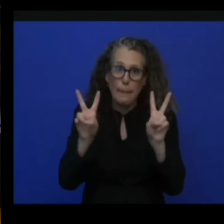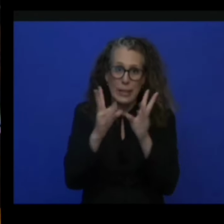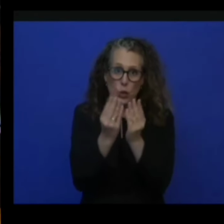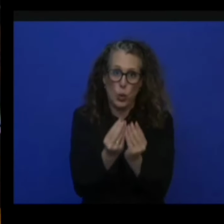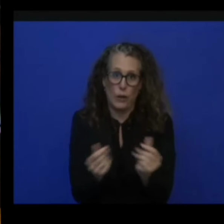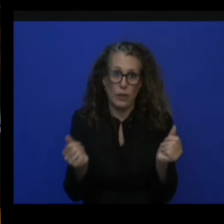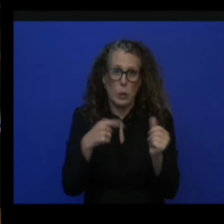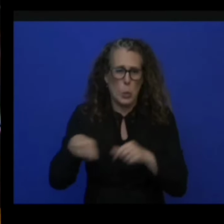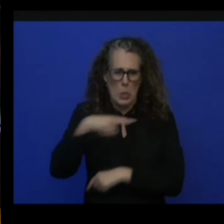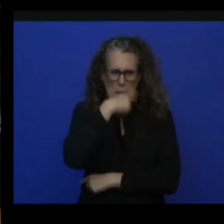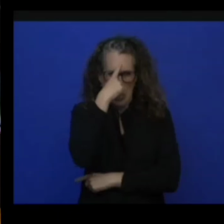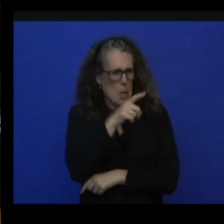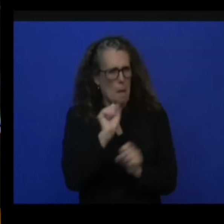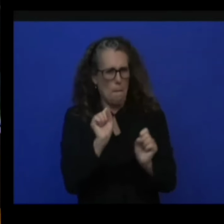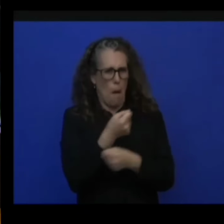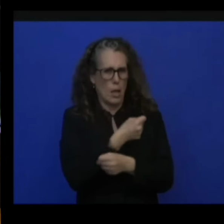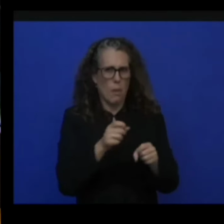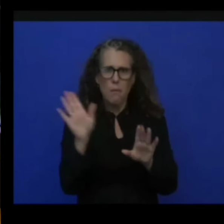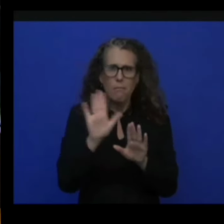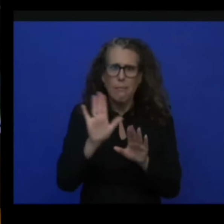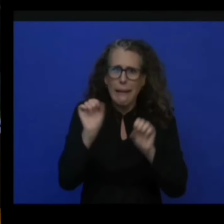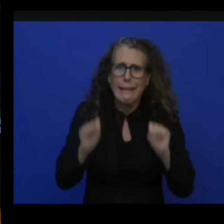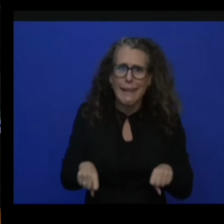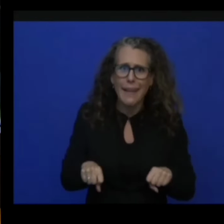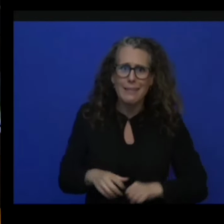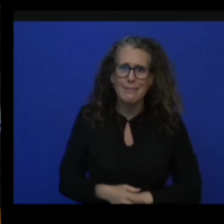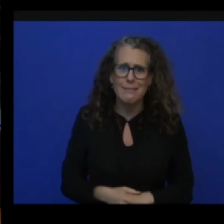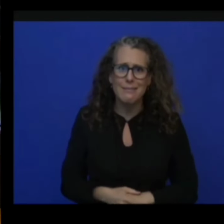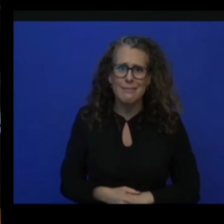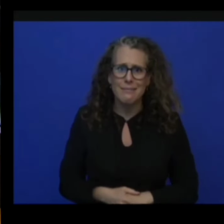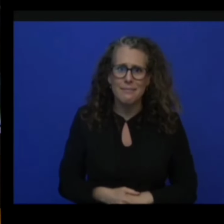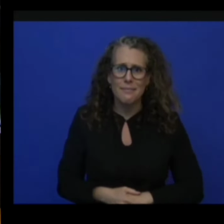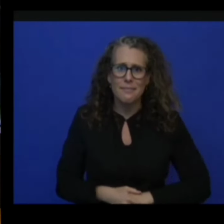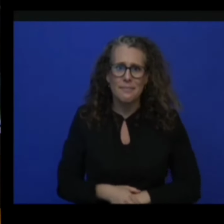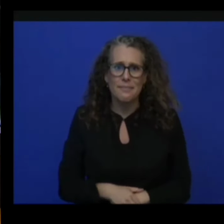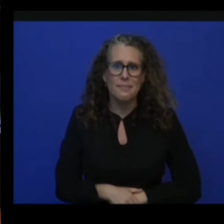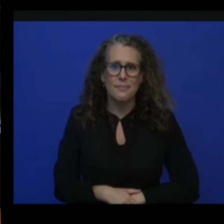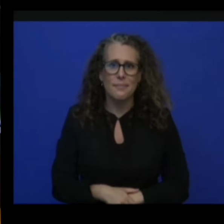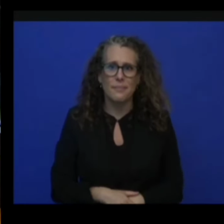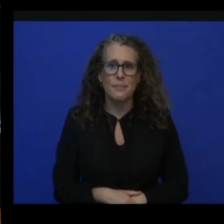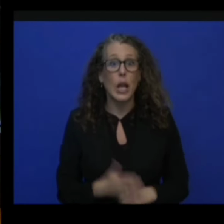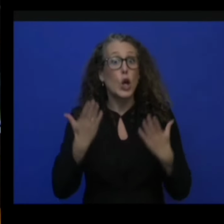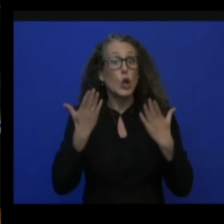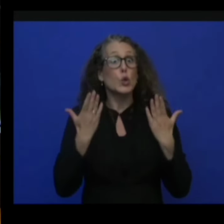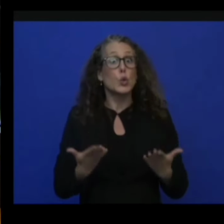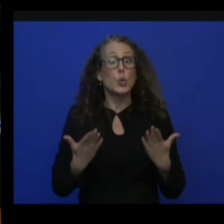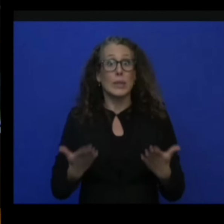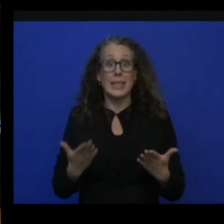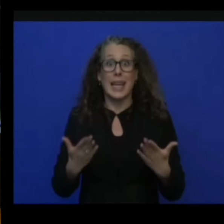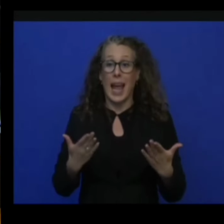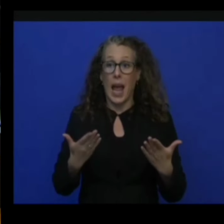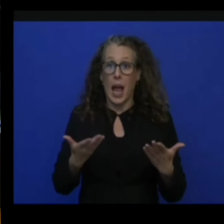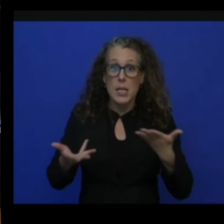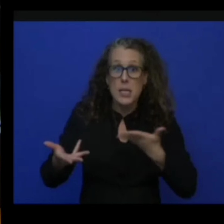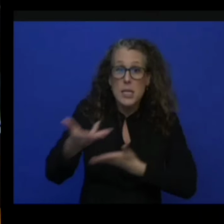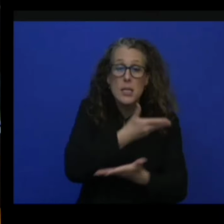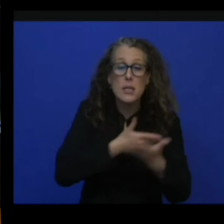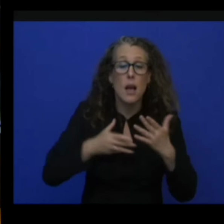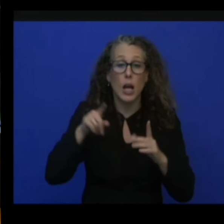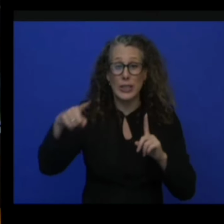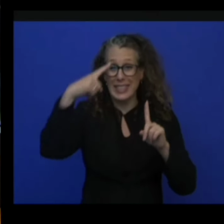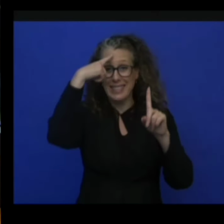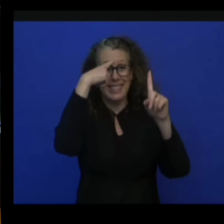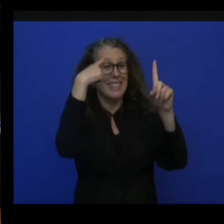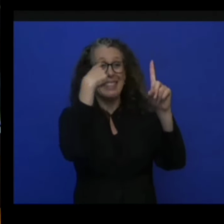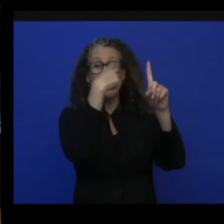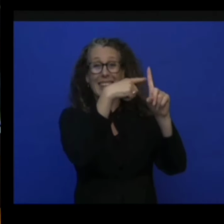against us. But let us remember in our deliberations today how important it is not to lose hope, how important it